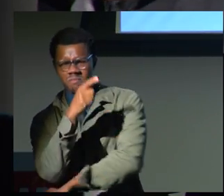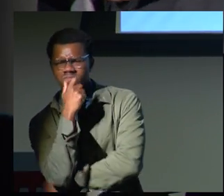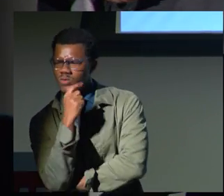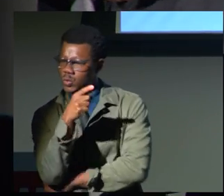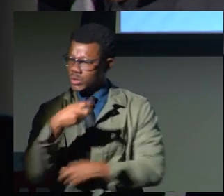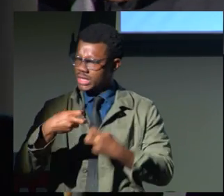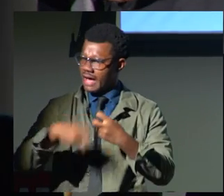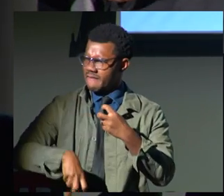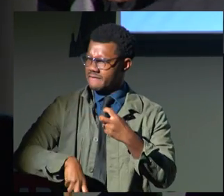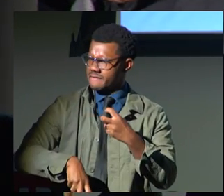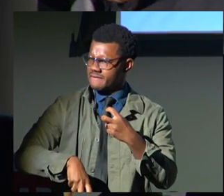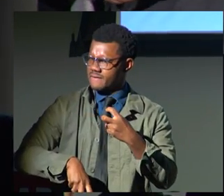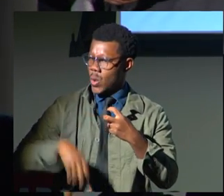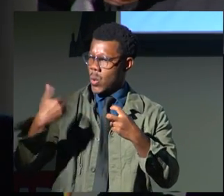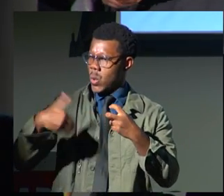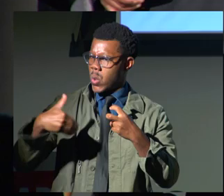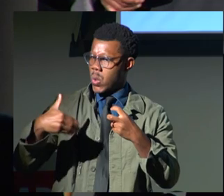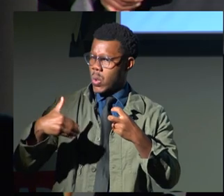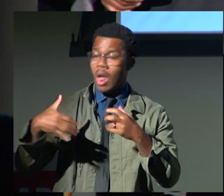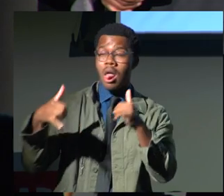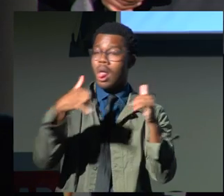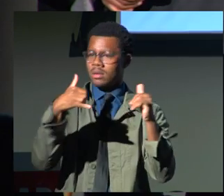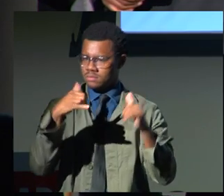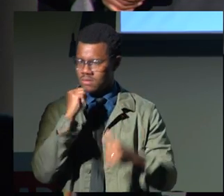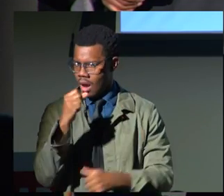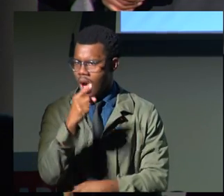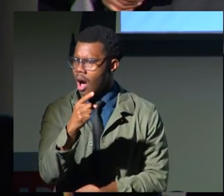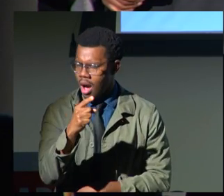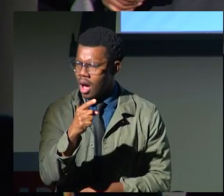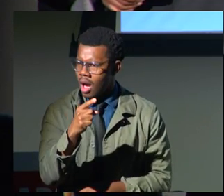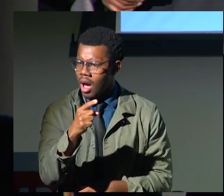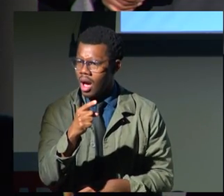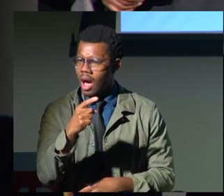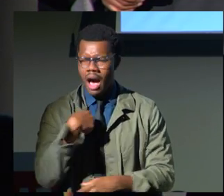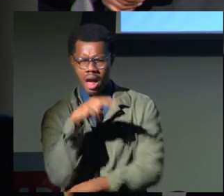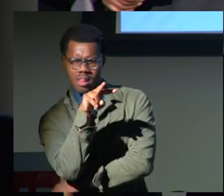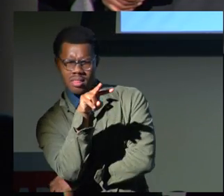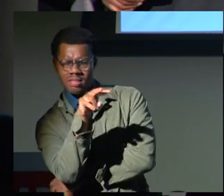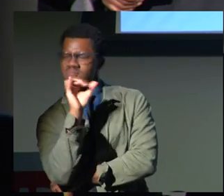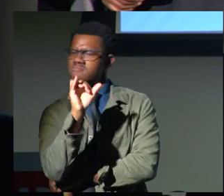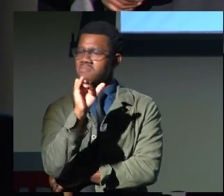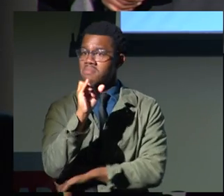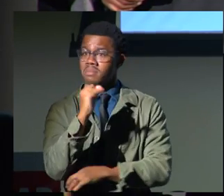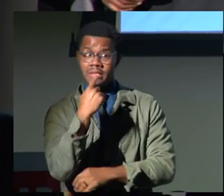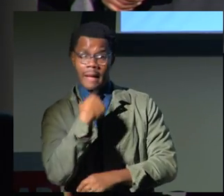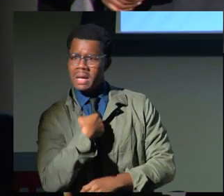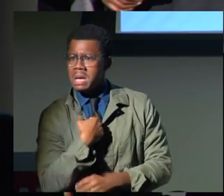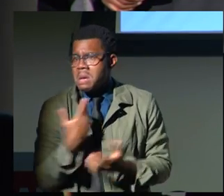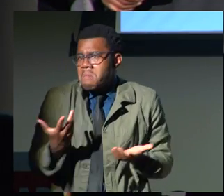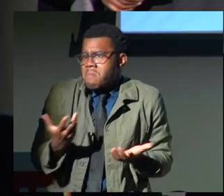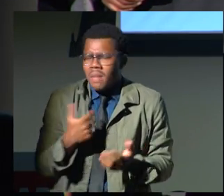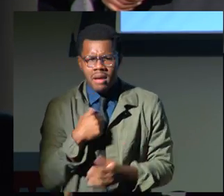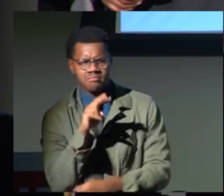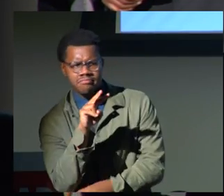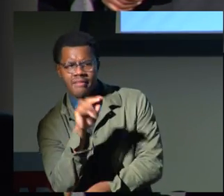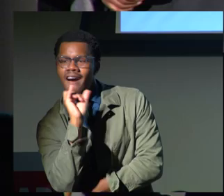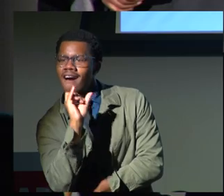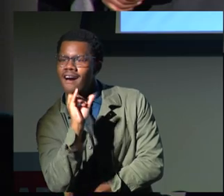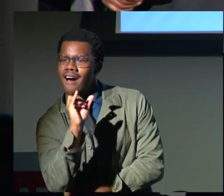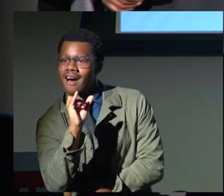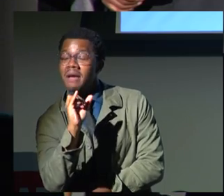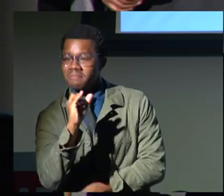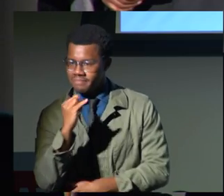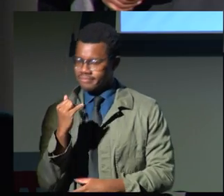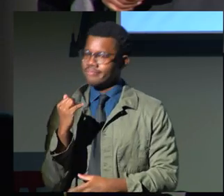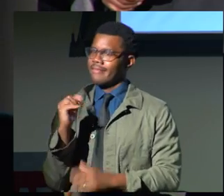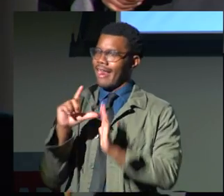woman. You were a no-nonsense woman. I mean, you didn't have to communicate that to me. I just sensed that. And 13 years later, you are no doubt